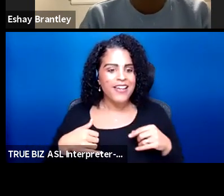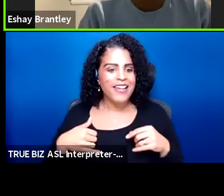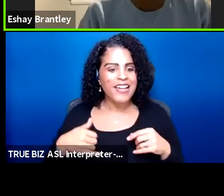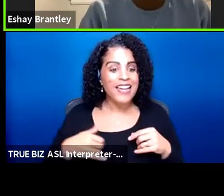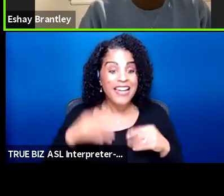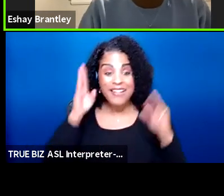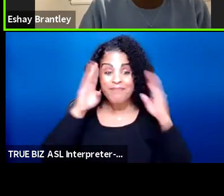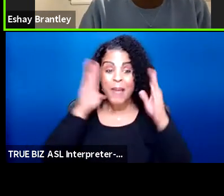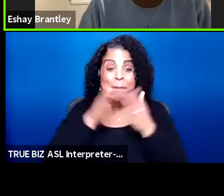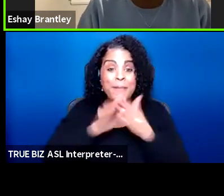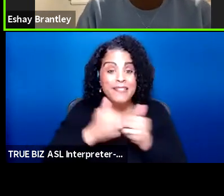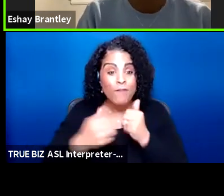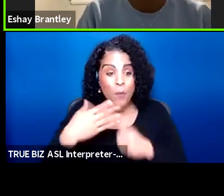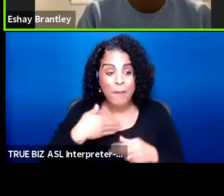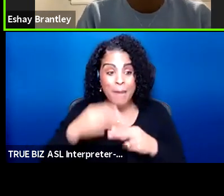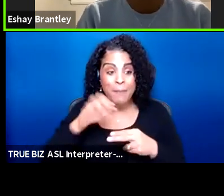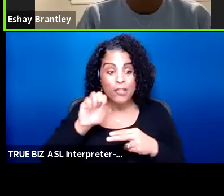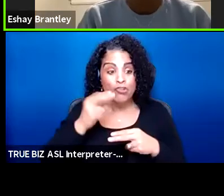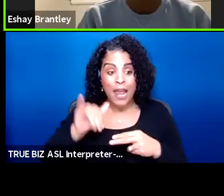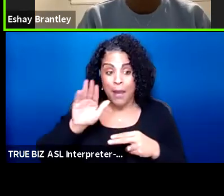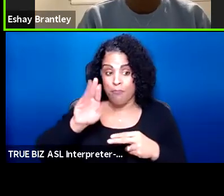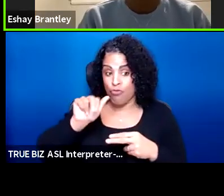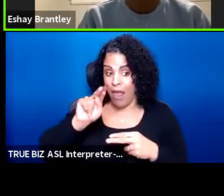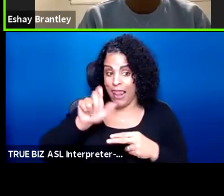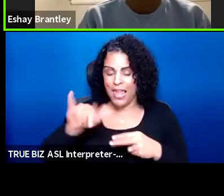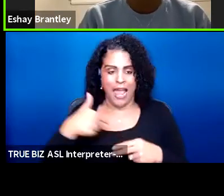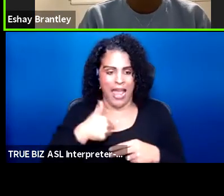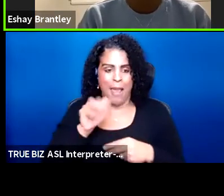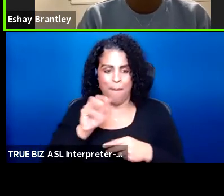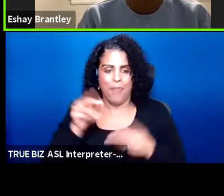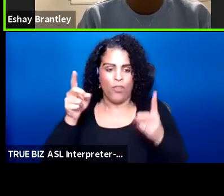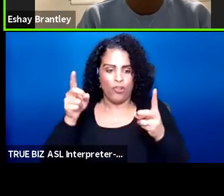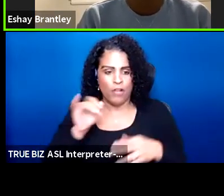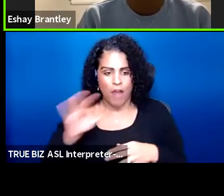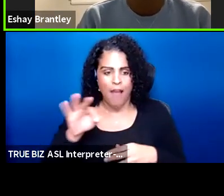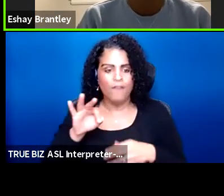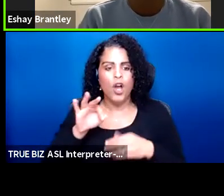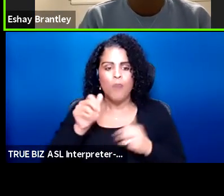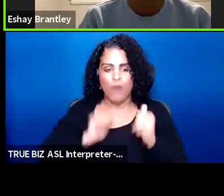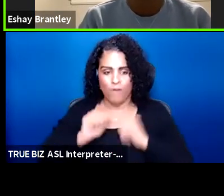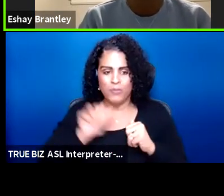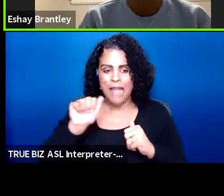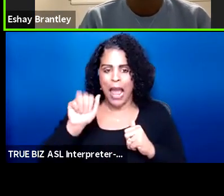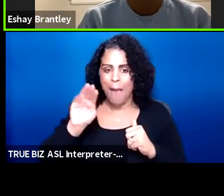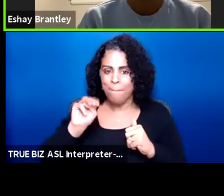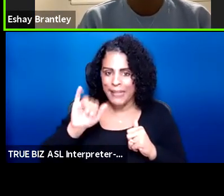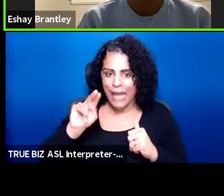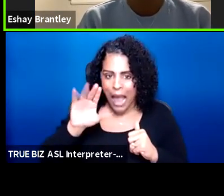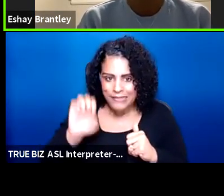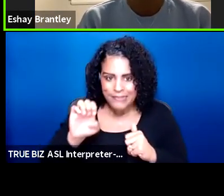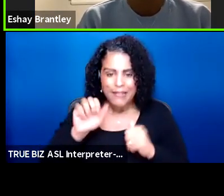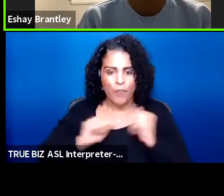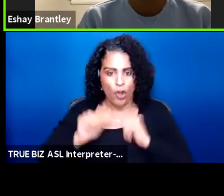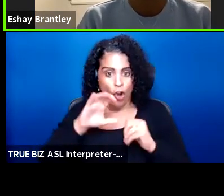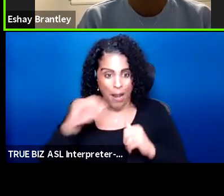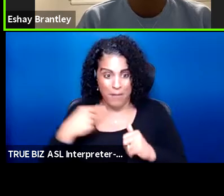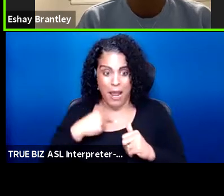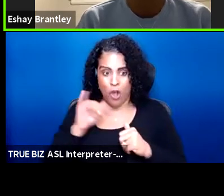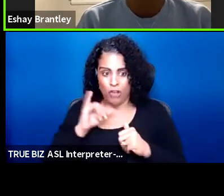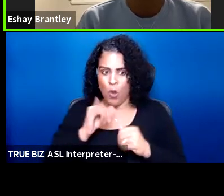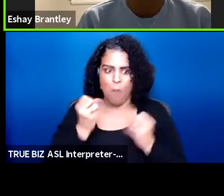Peace, everybody. My name is Eshay Brantley. I am the director of performance at Ambiance Theater Company. I am a